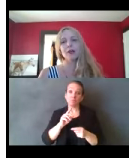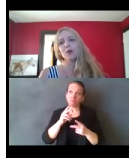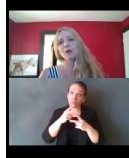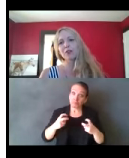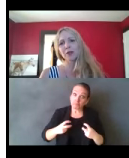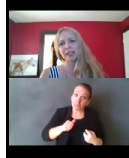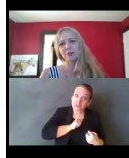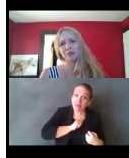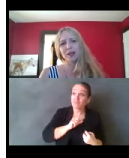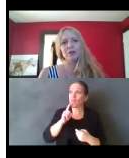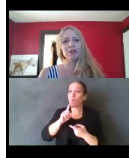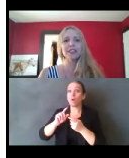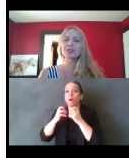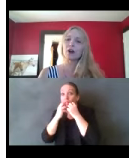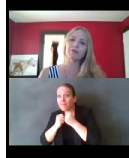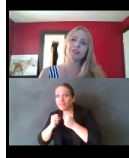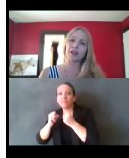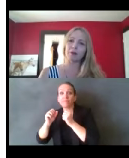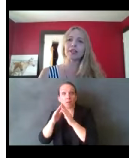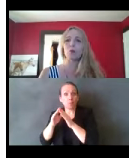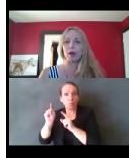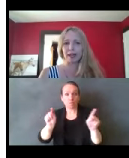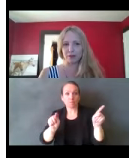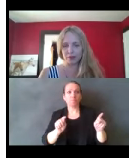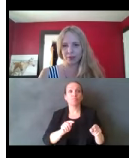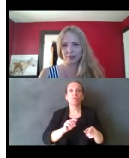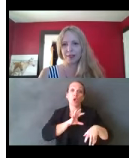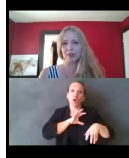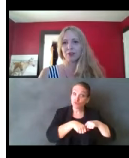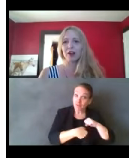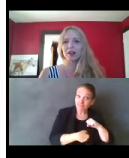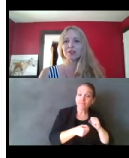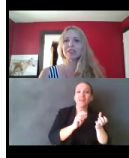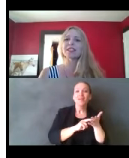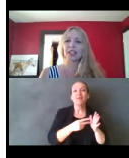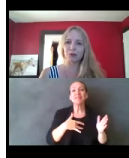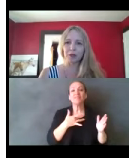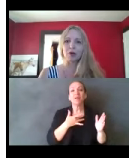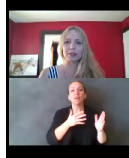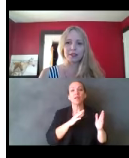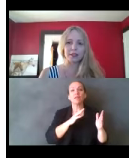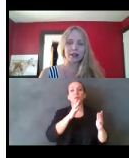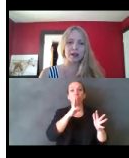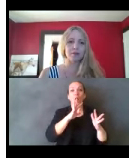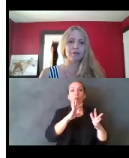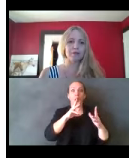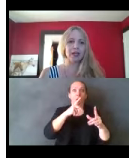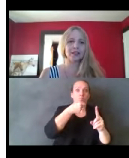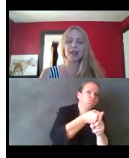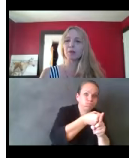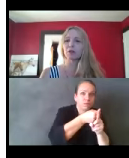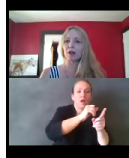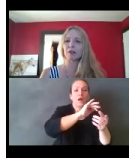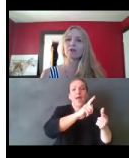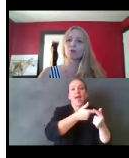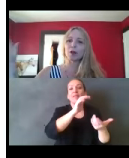members. With grief, feelings are often coming in waves. They're not continually present. And as